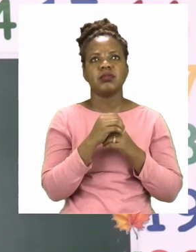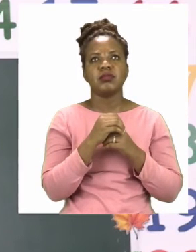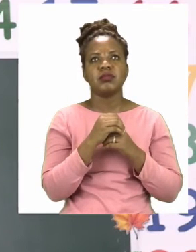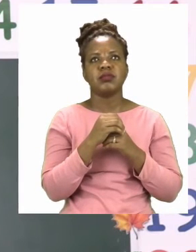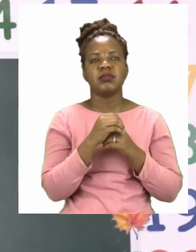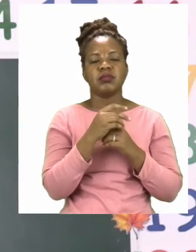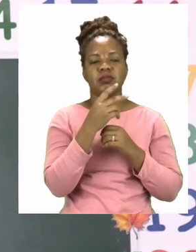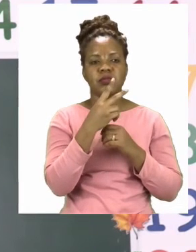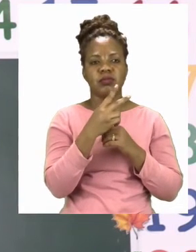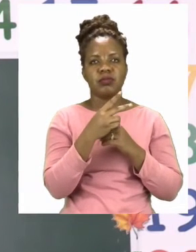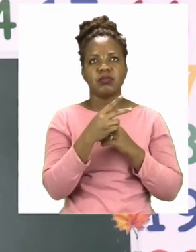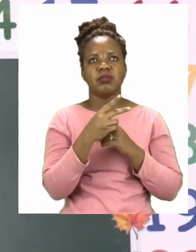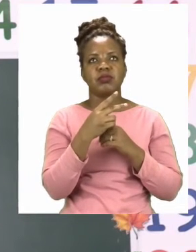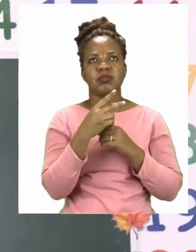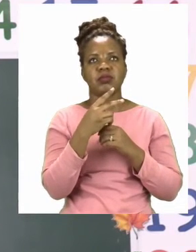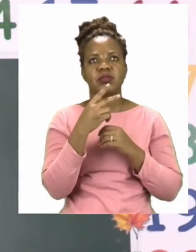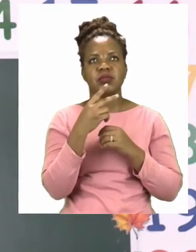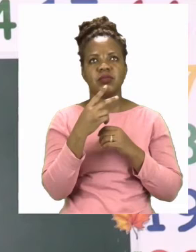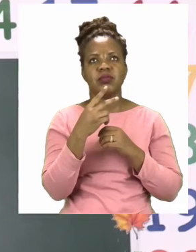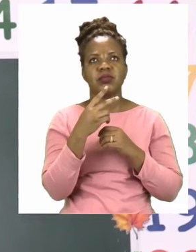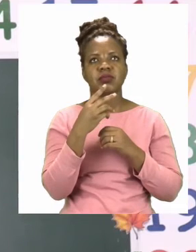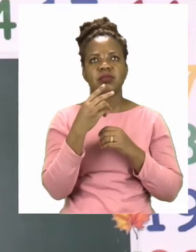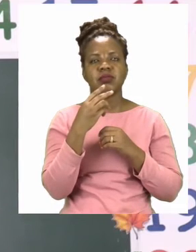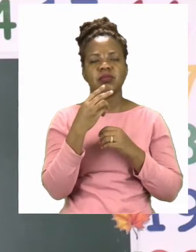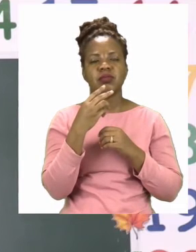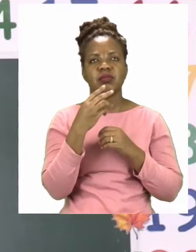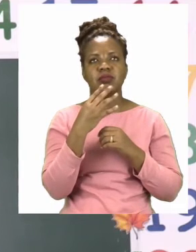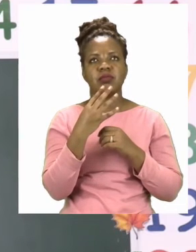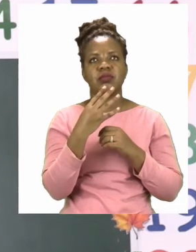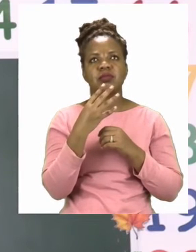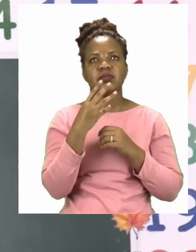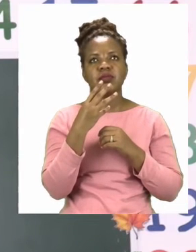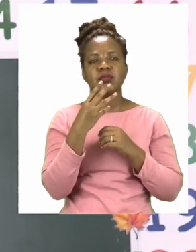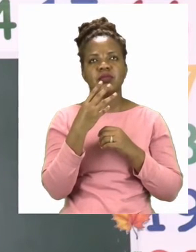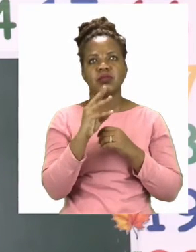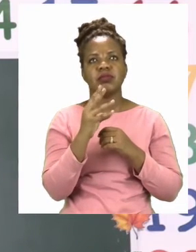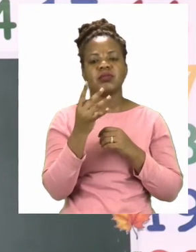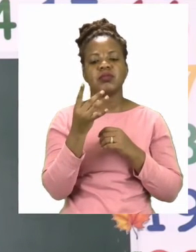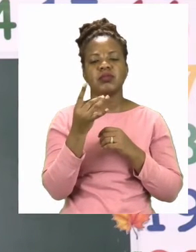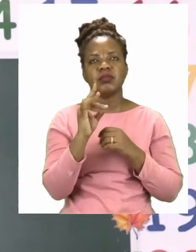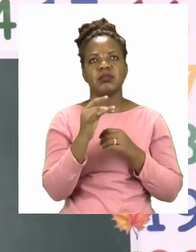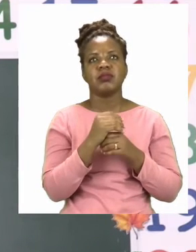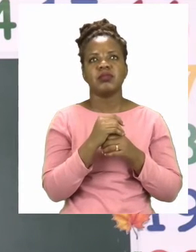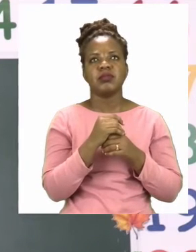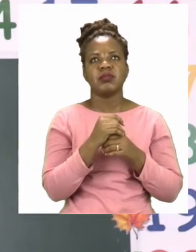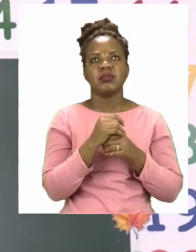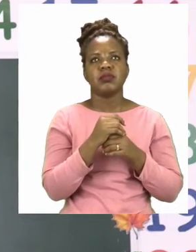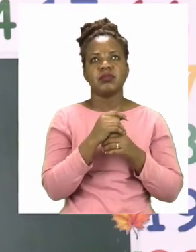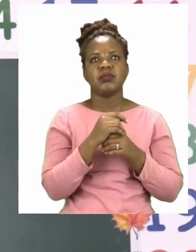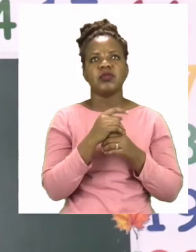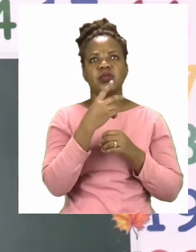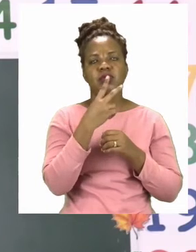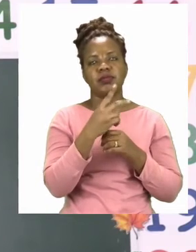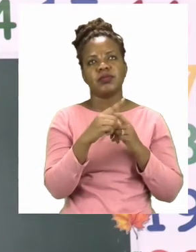2, 4, 6, 8, and then we write 10.